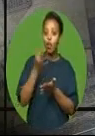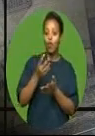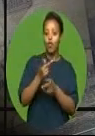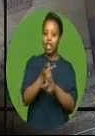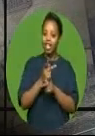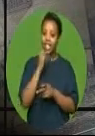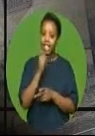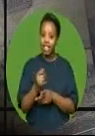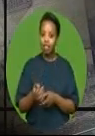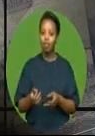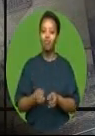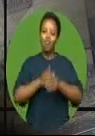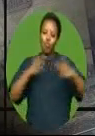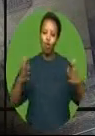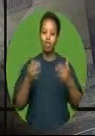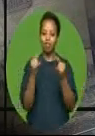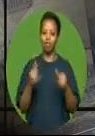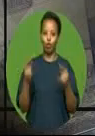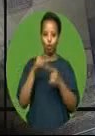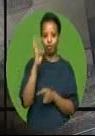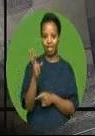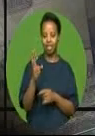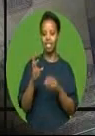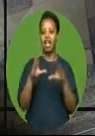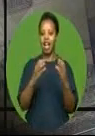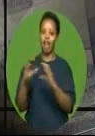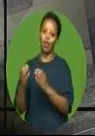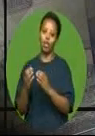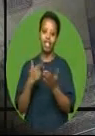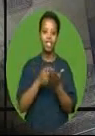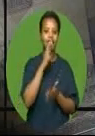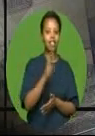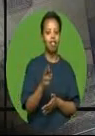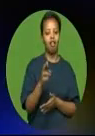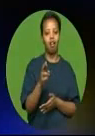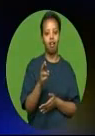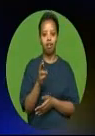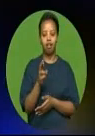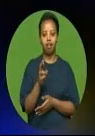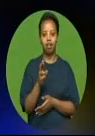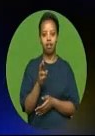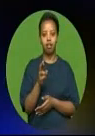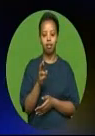credit is broadly divided into 6 categories. These are